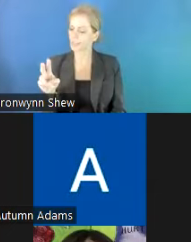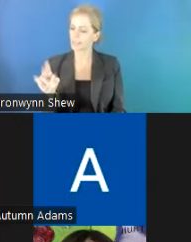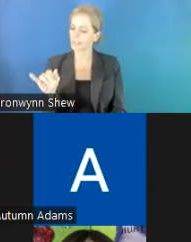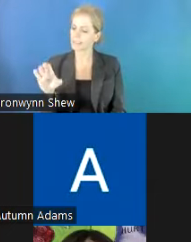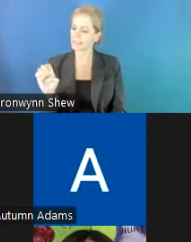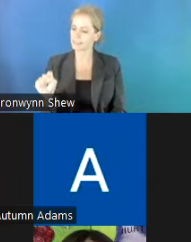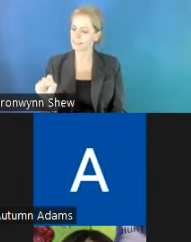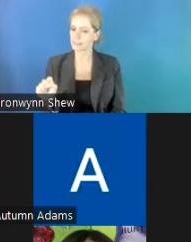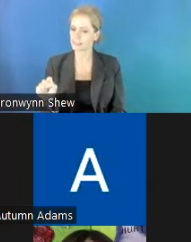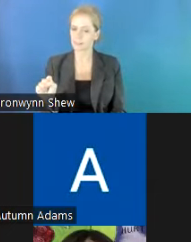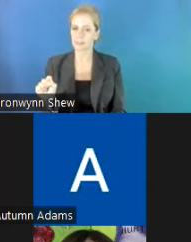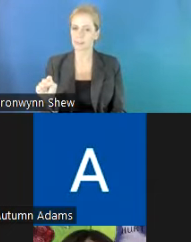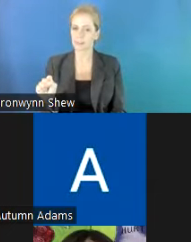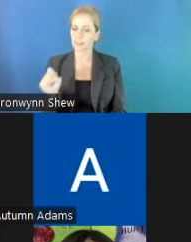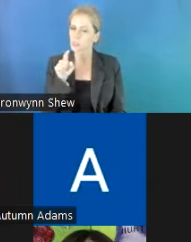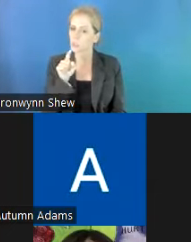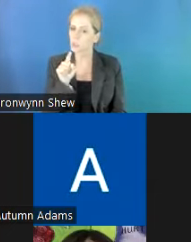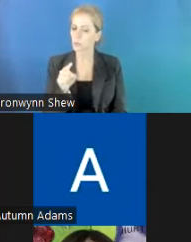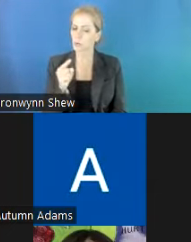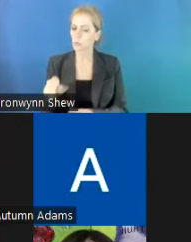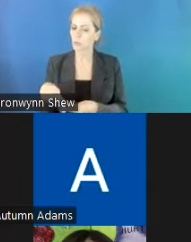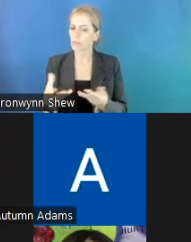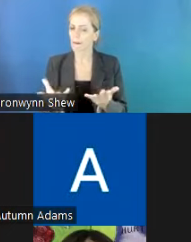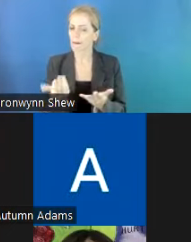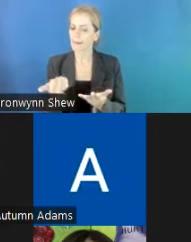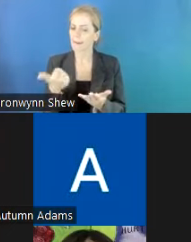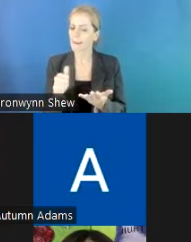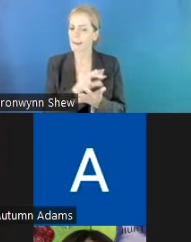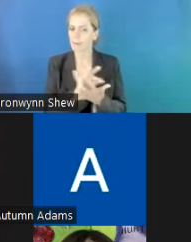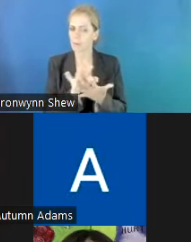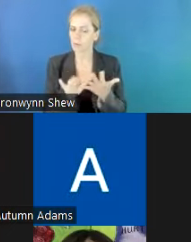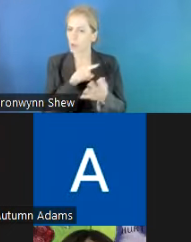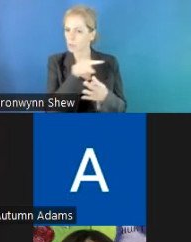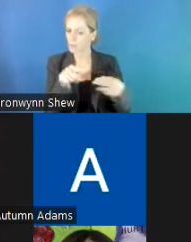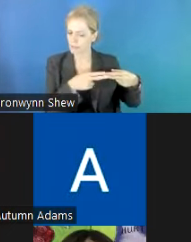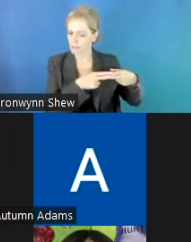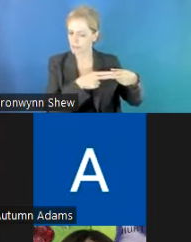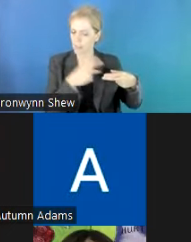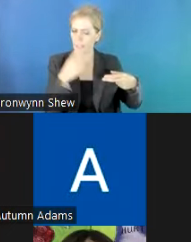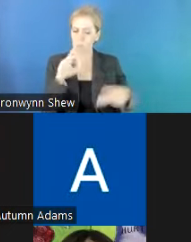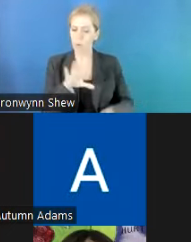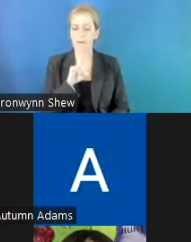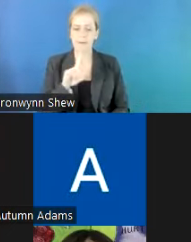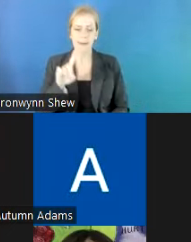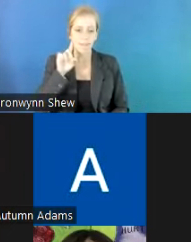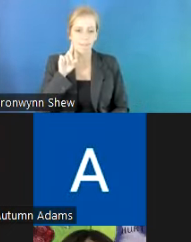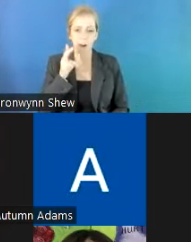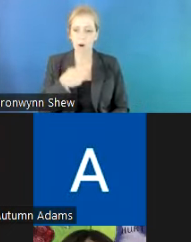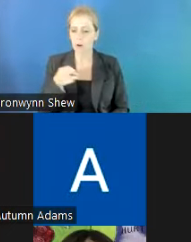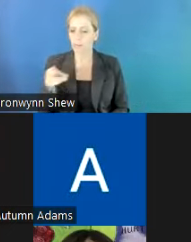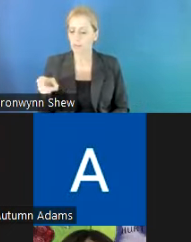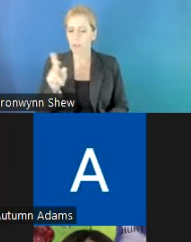these options for your deaf and hard of hearing individuals in your shelters, your agencies? Are any